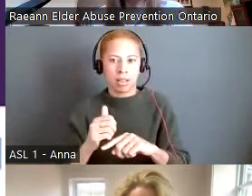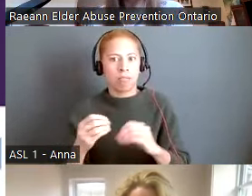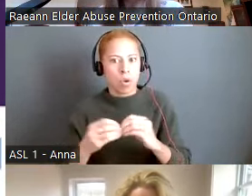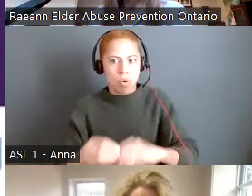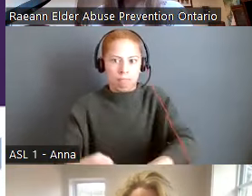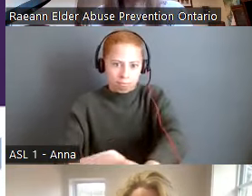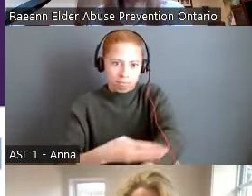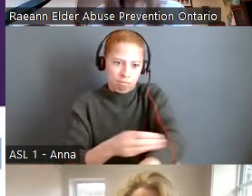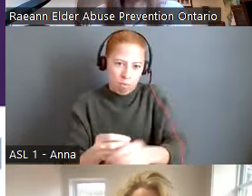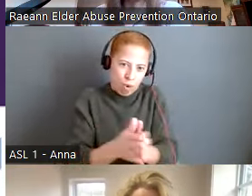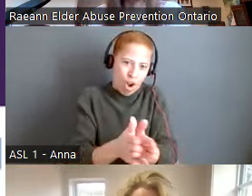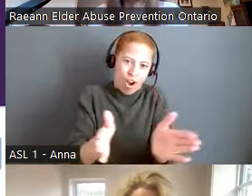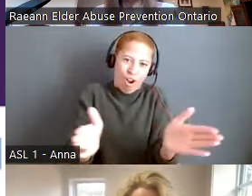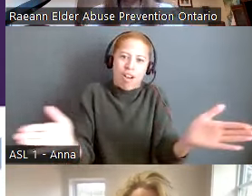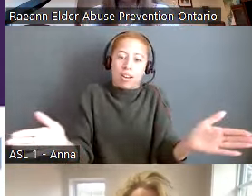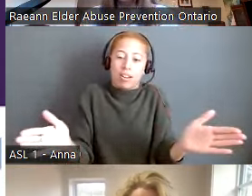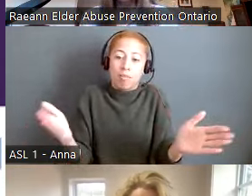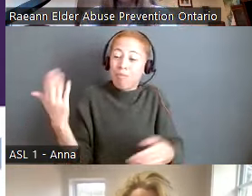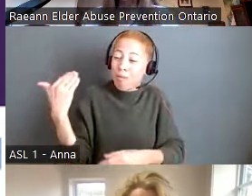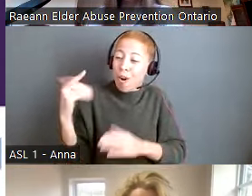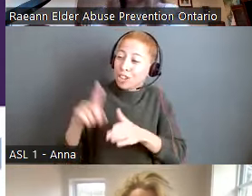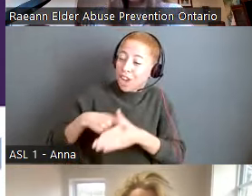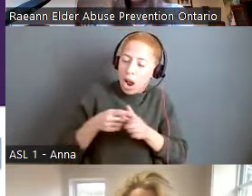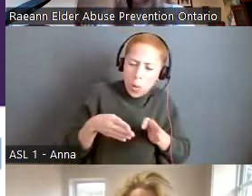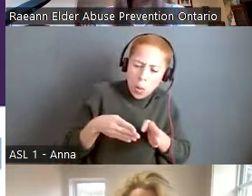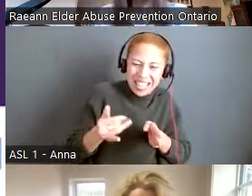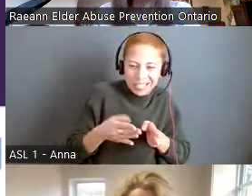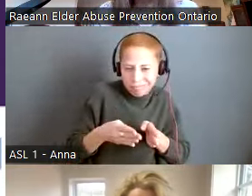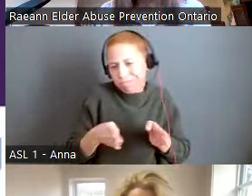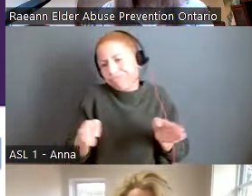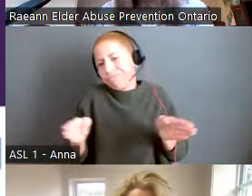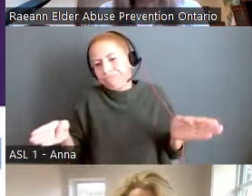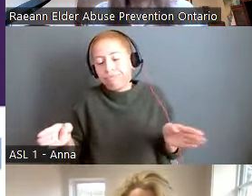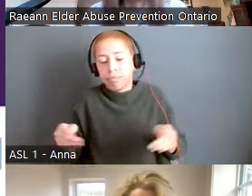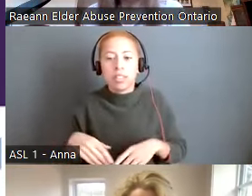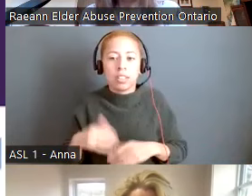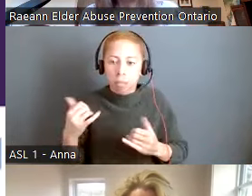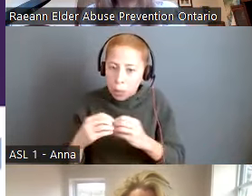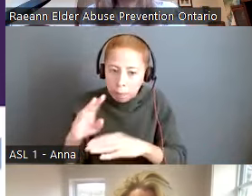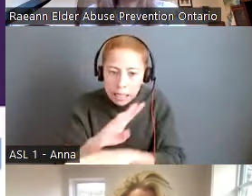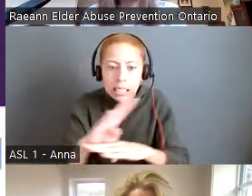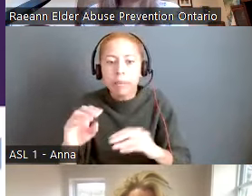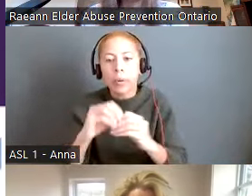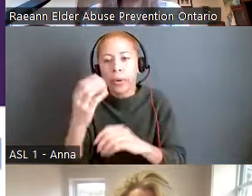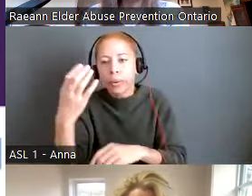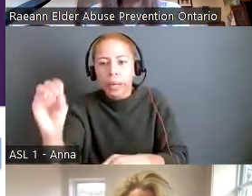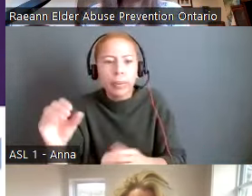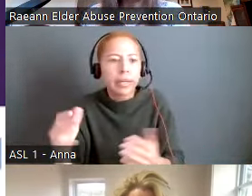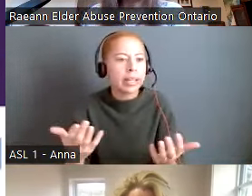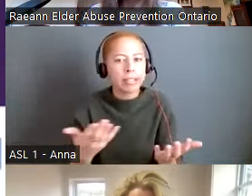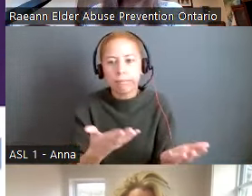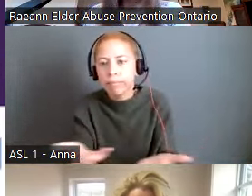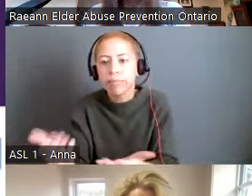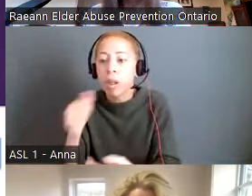we first started, reaching many even businesses and corporate sectors now, as well as nonprofit volunteers and